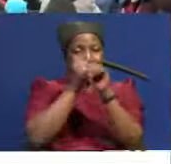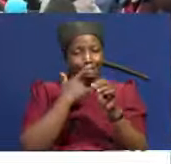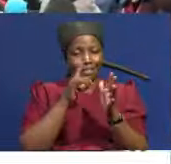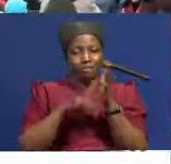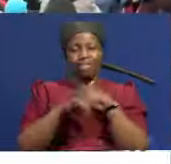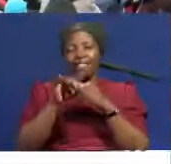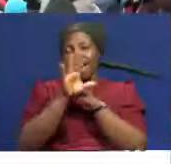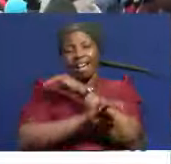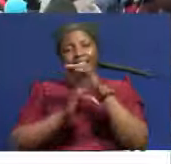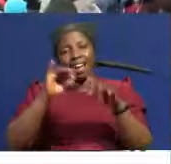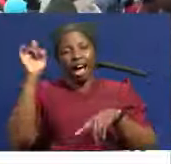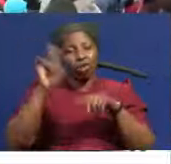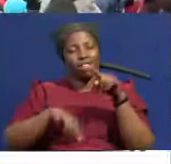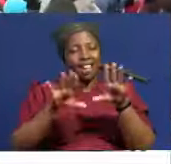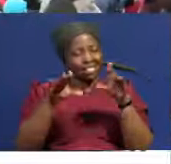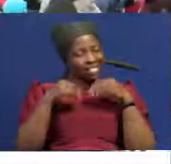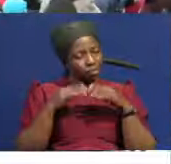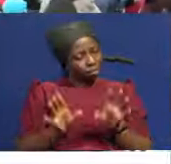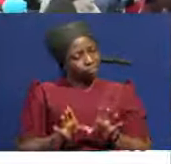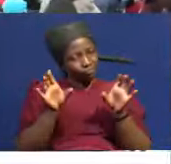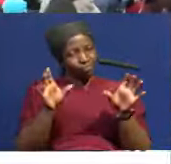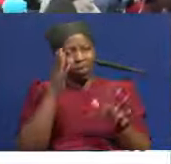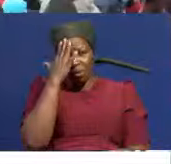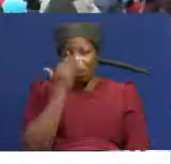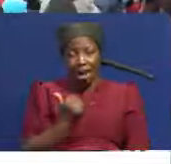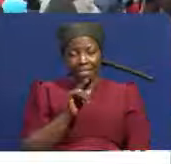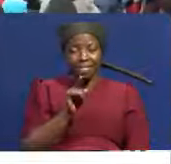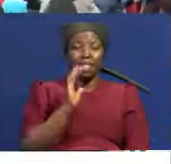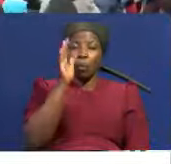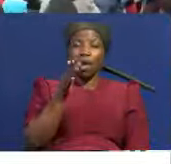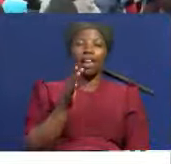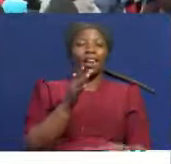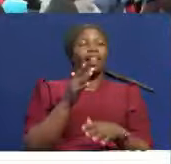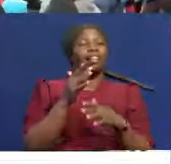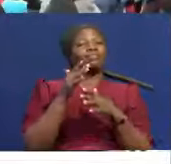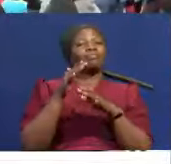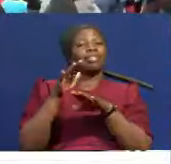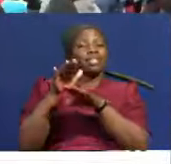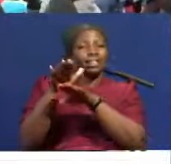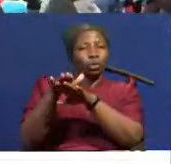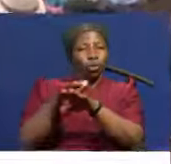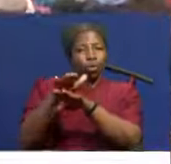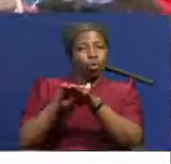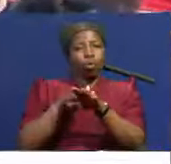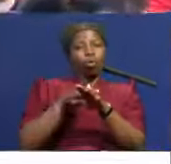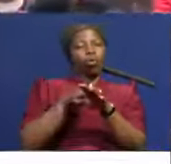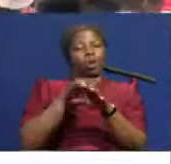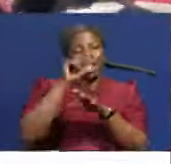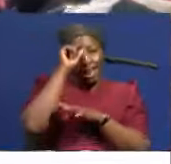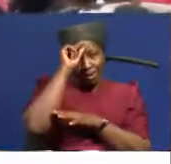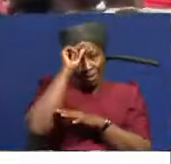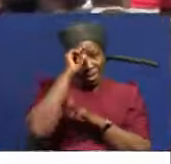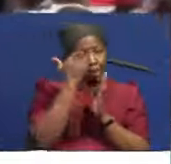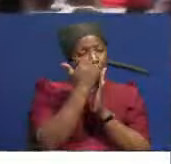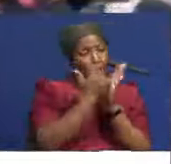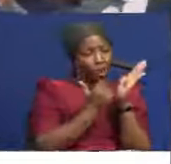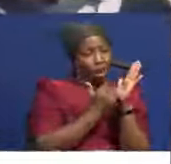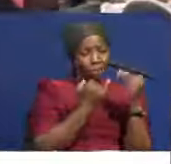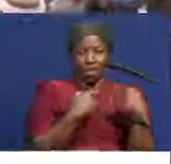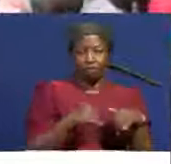afford to sow seeds of division, noting that it would derail the execution of government programs. Hatutaki